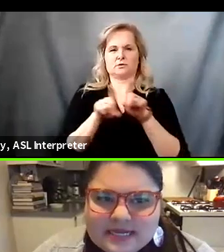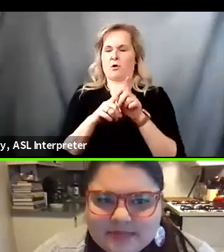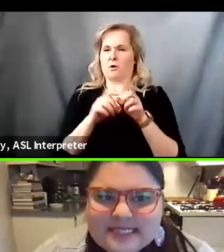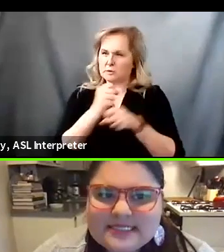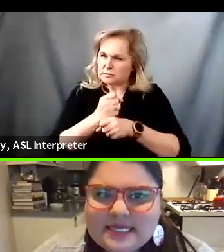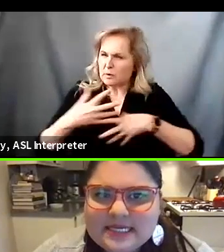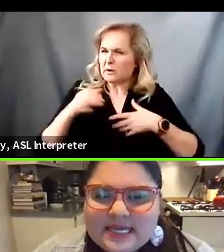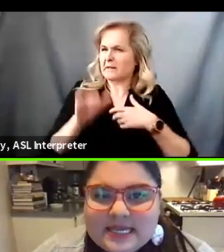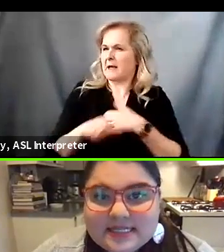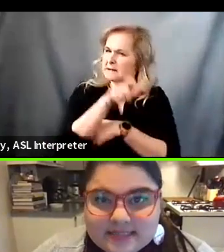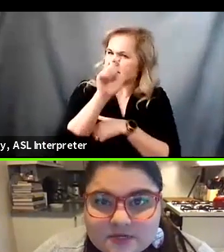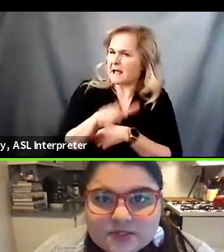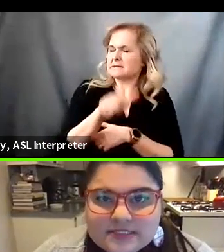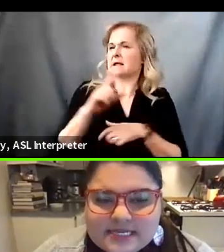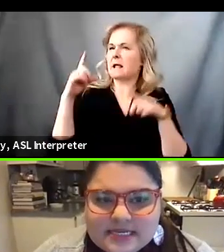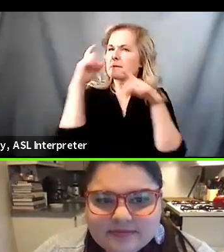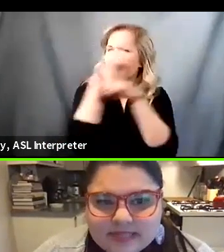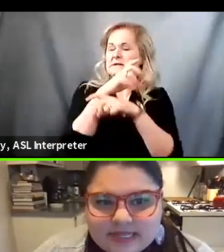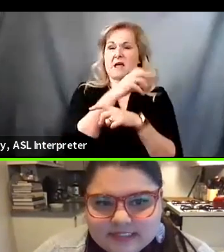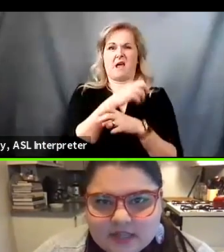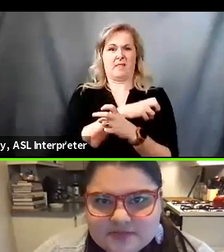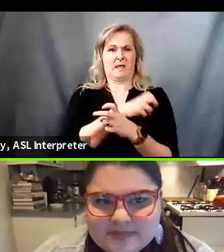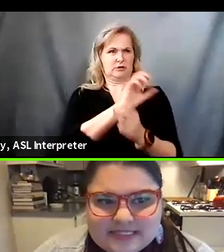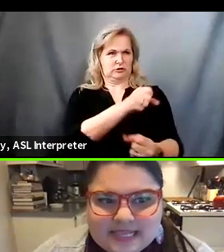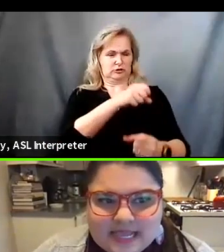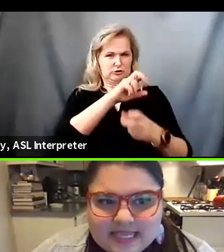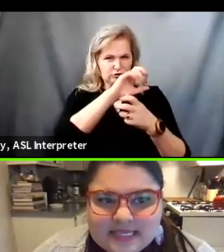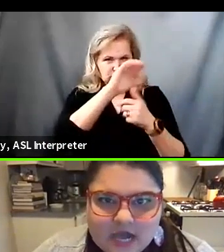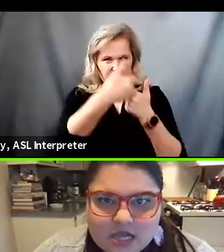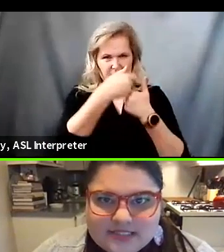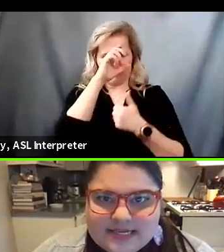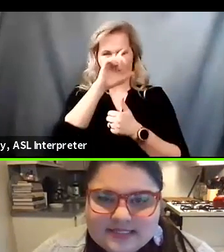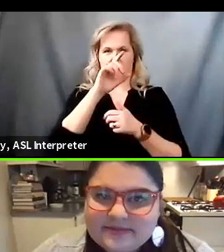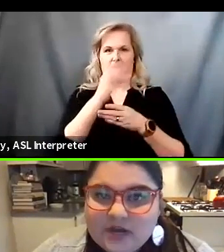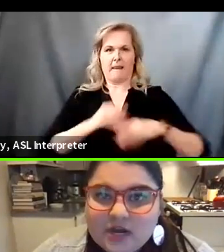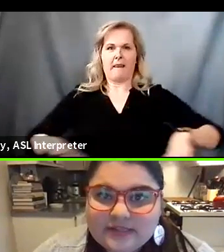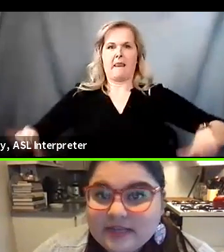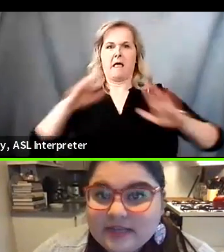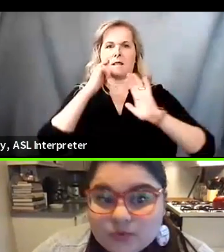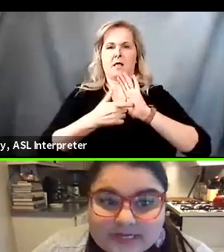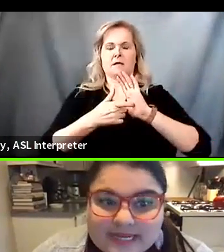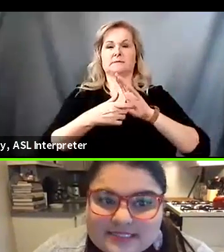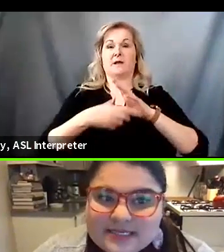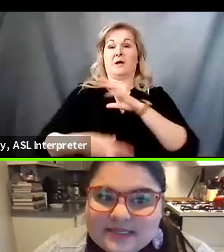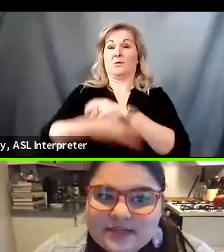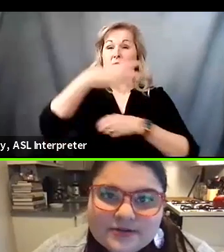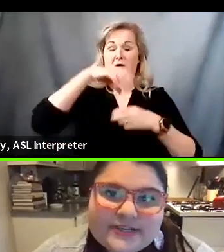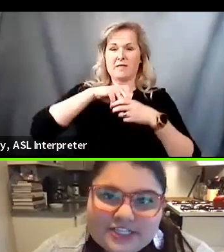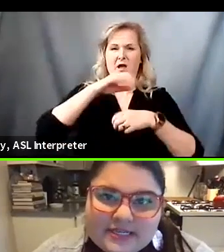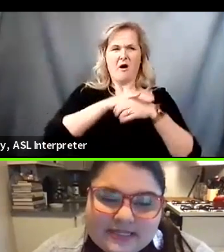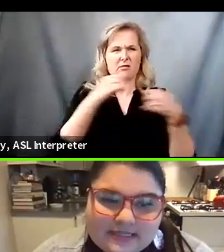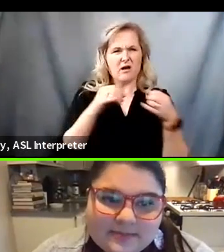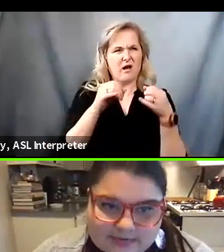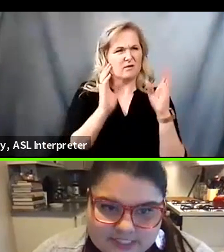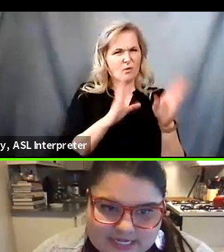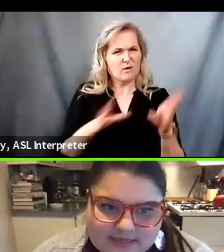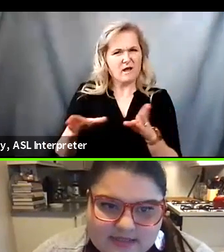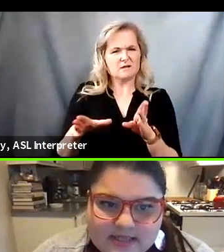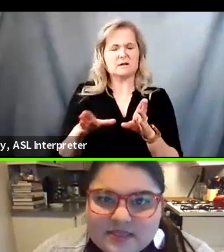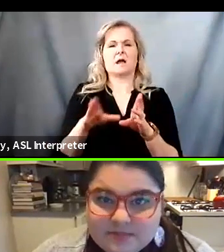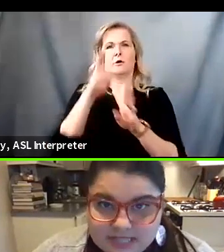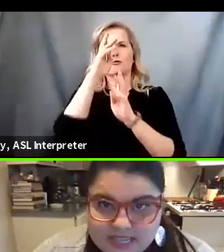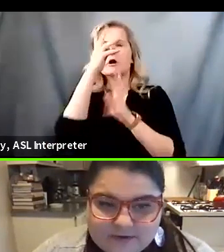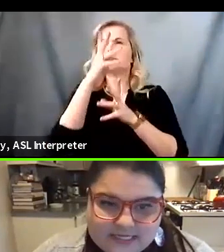importance, complexity, and difficulty of land acknowledgements in the context of online organizing, creation, and